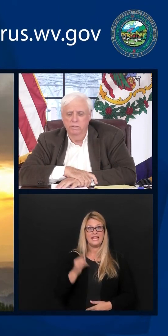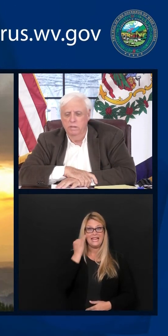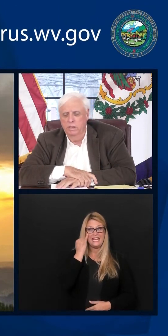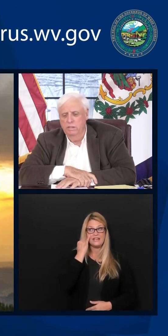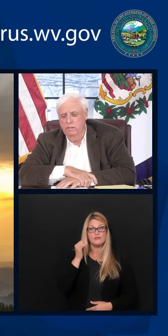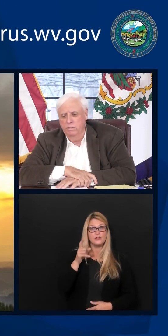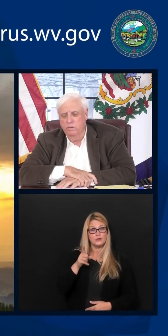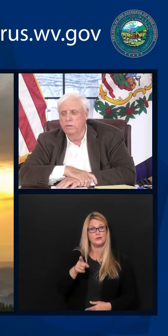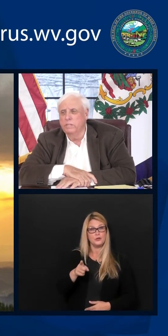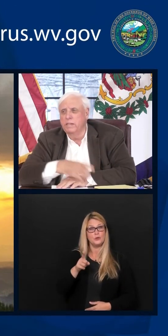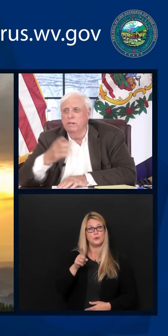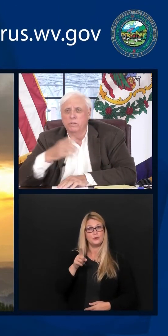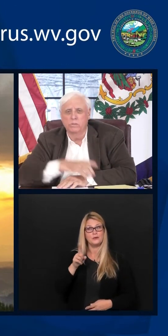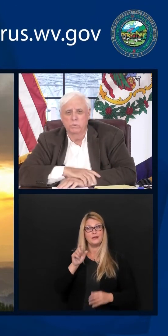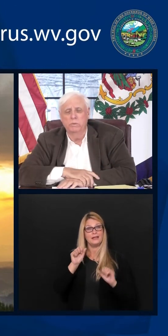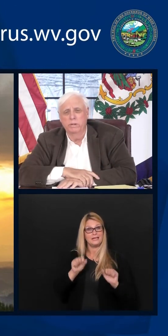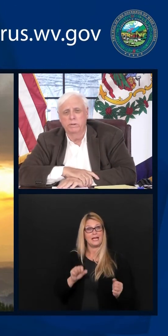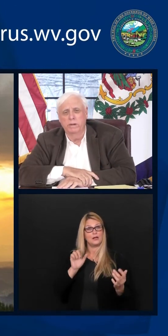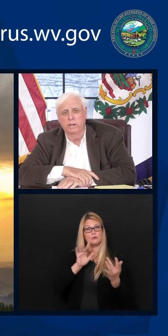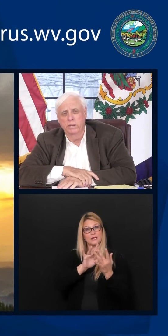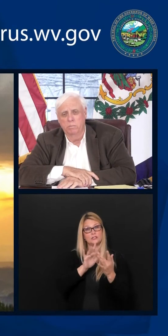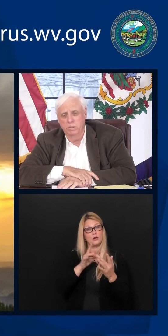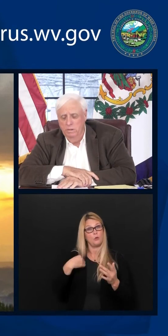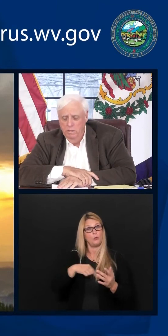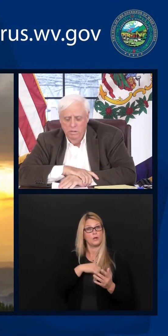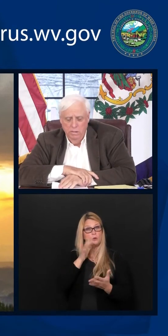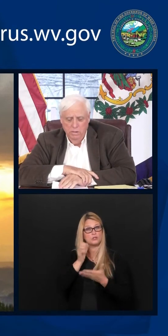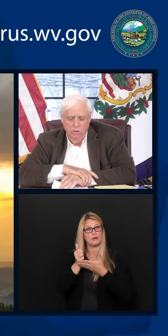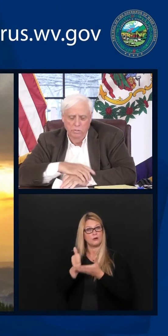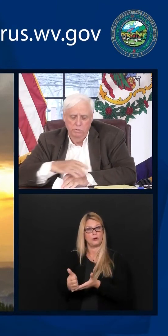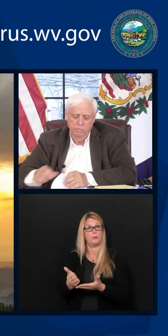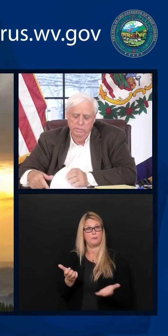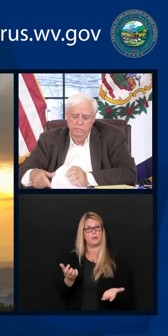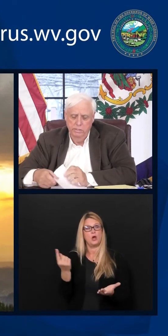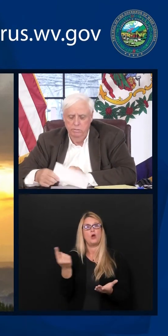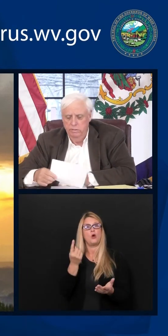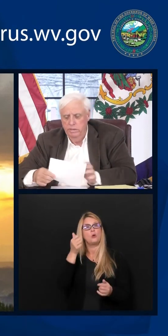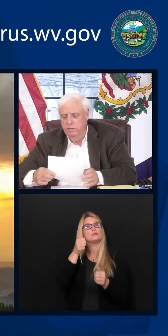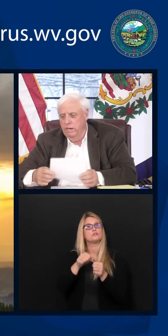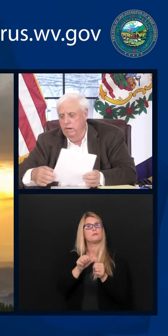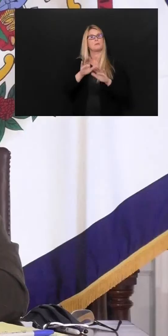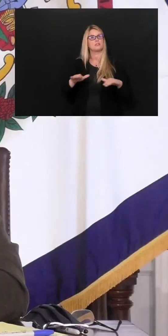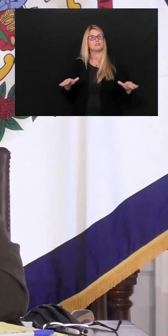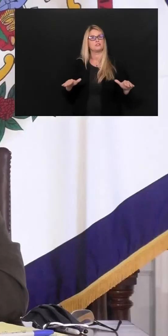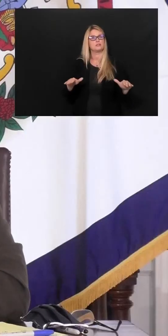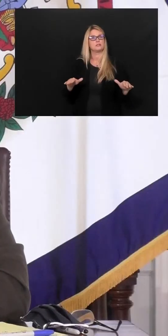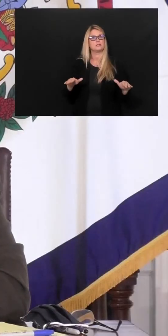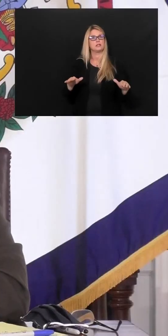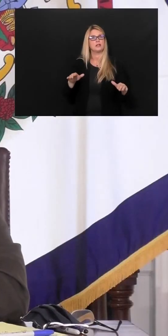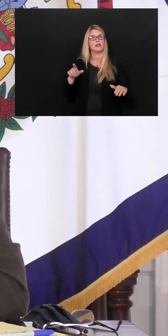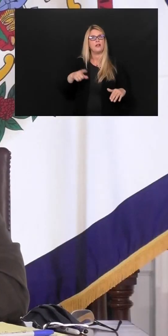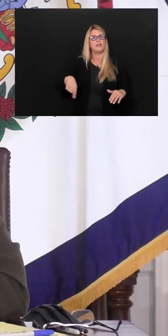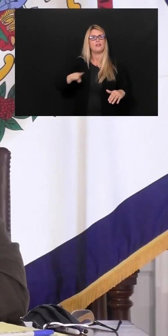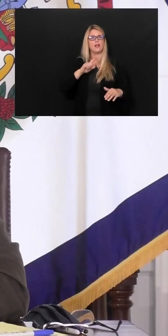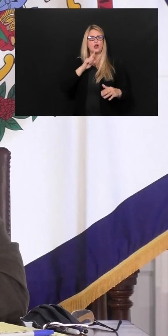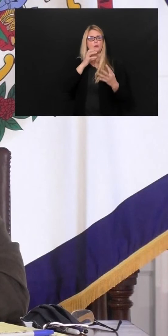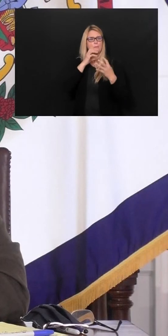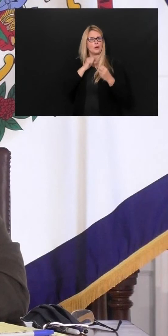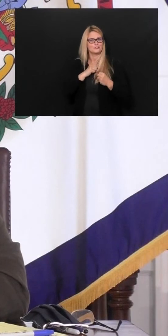and everything, and you can reach out to us, we'll really try to help. But always remember these children. They're our absolute precious